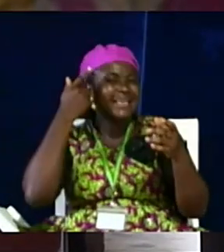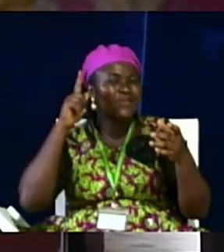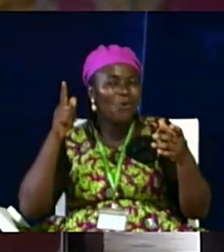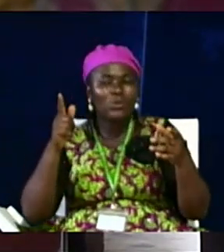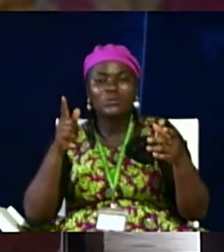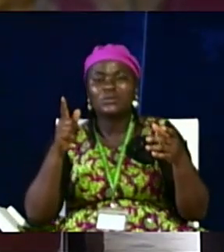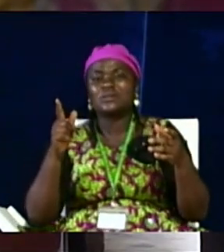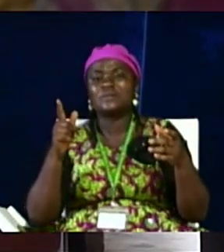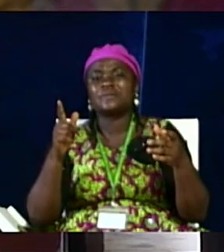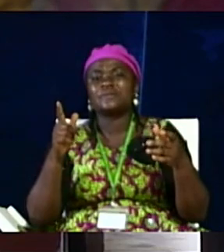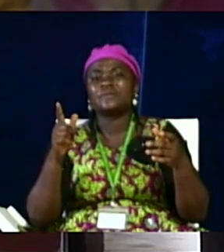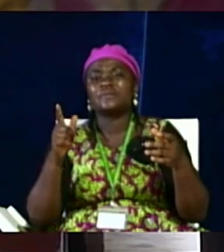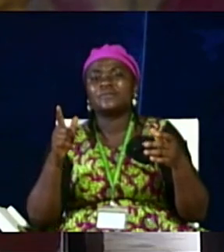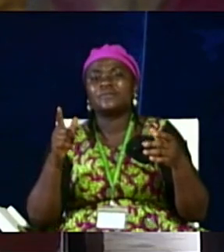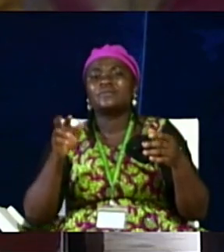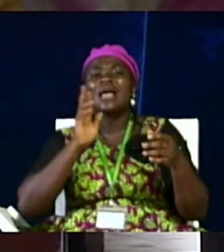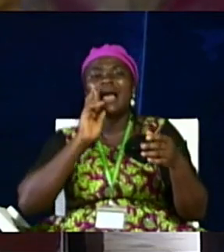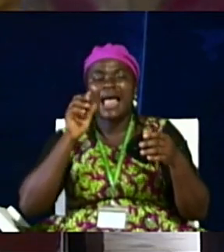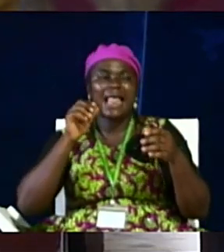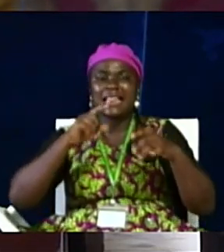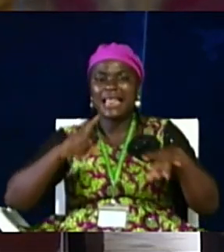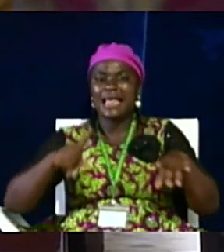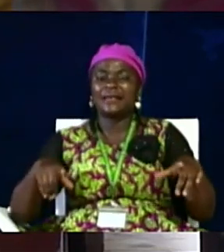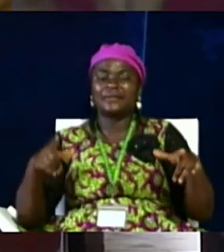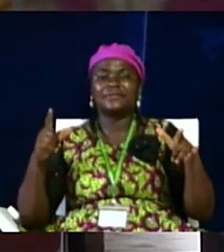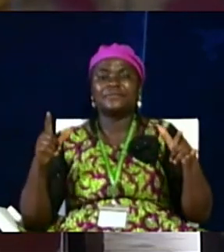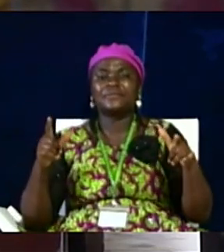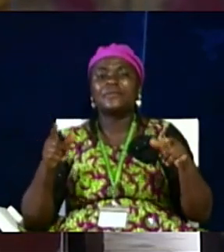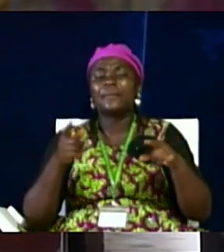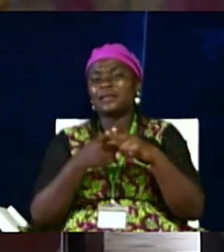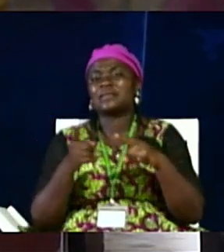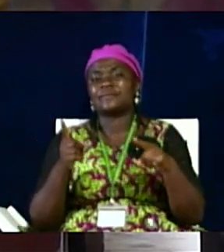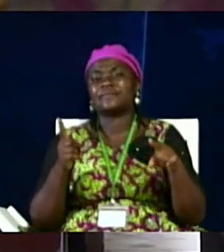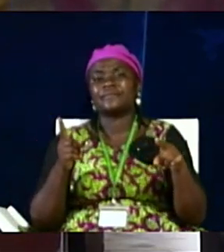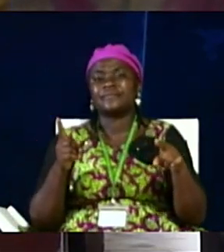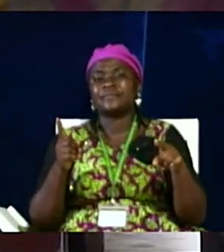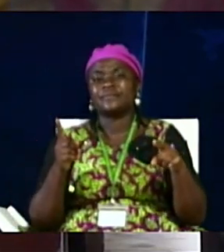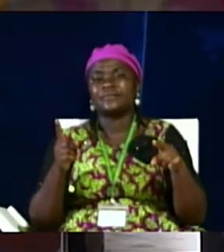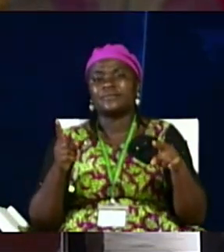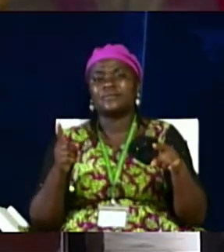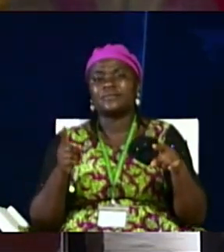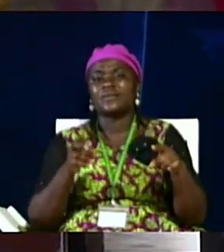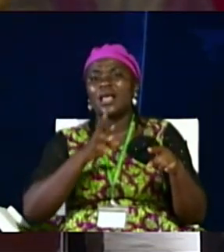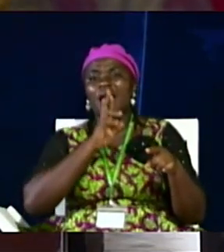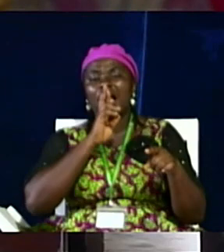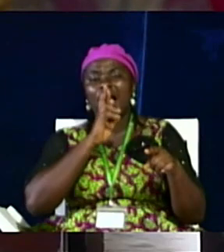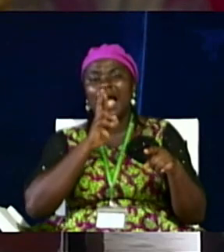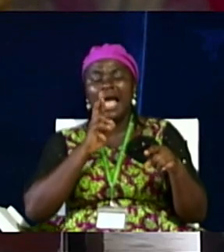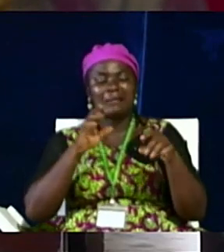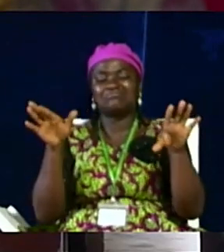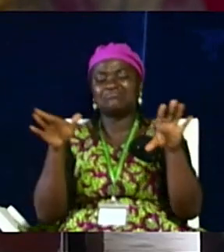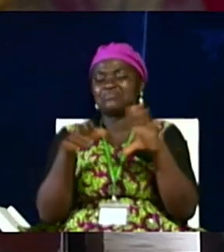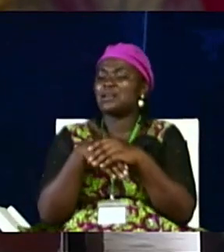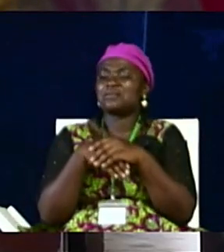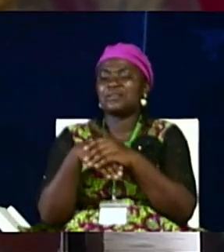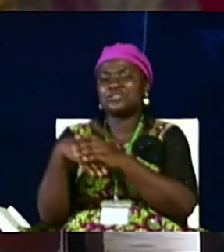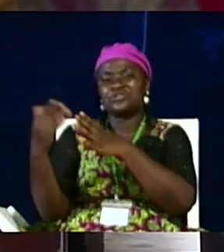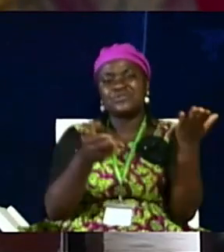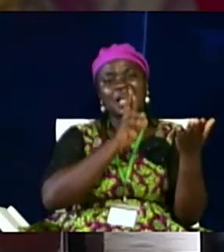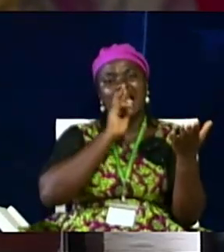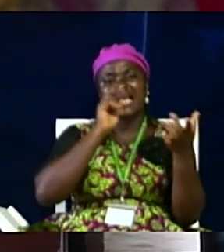dreams concerning her life. But her marriage brought her to nothing.